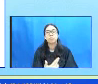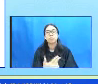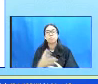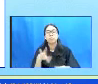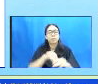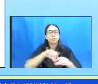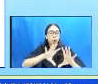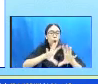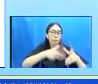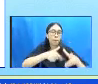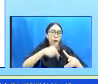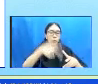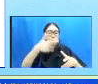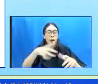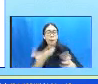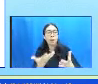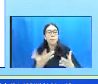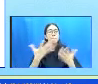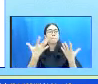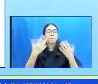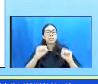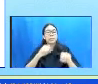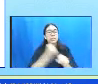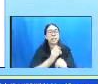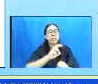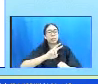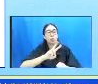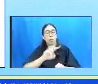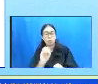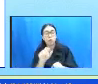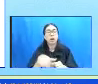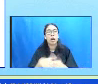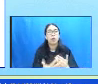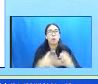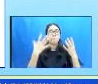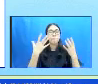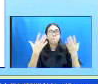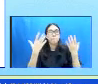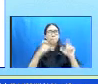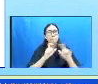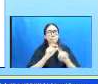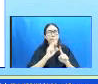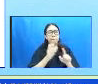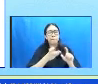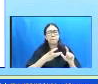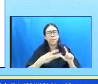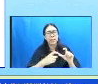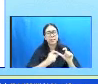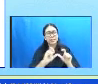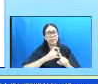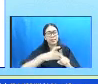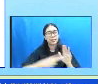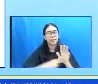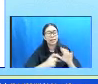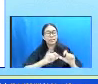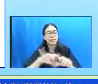its ASEAN presidency next year or the year after in 2023. So with that, Indonesia will be